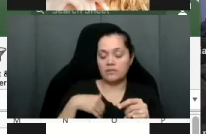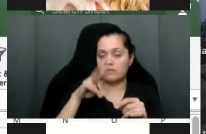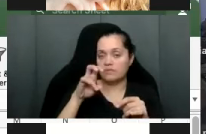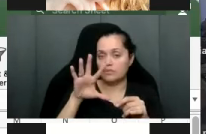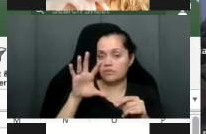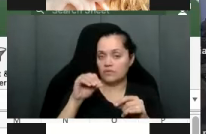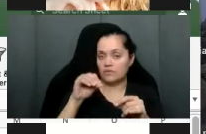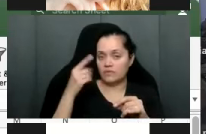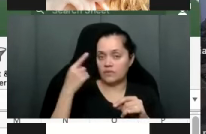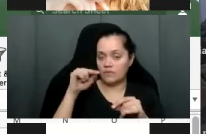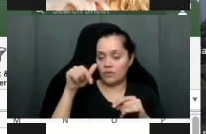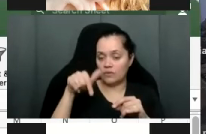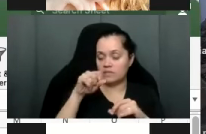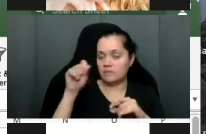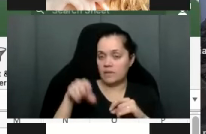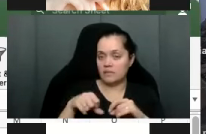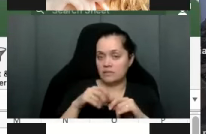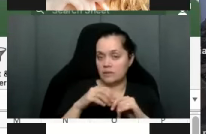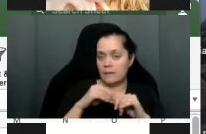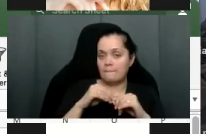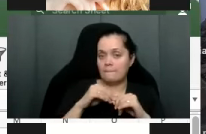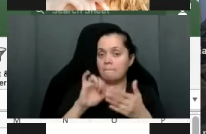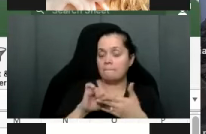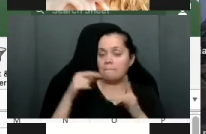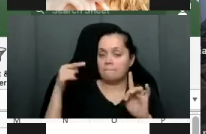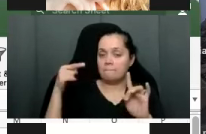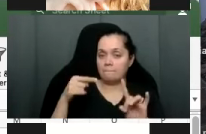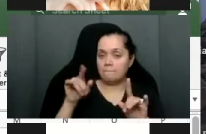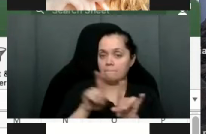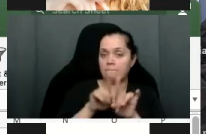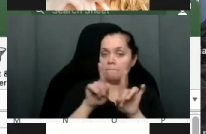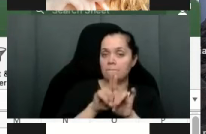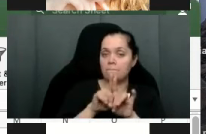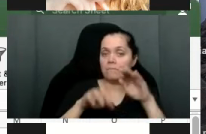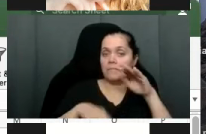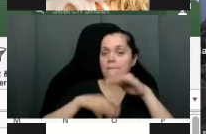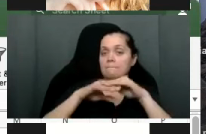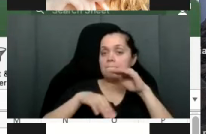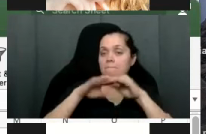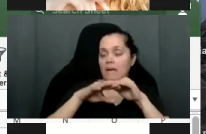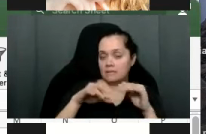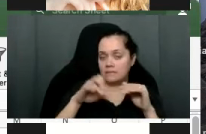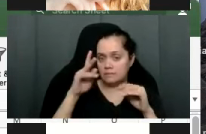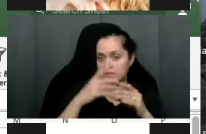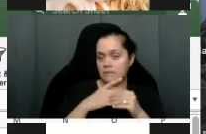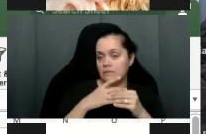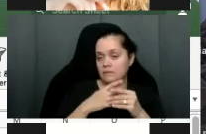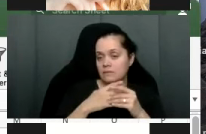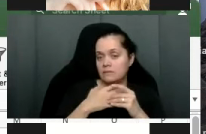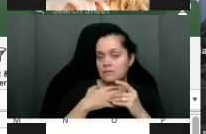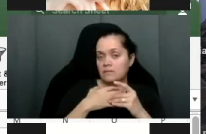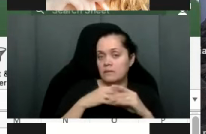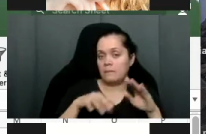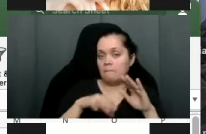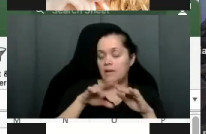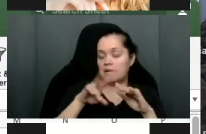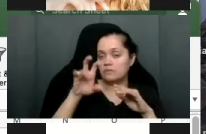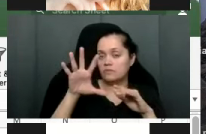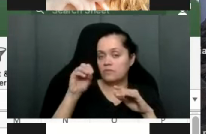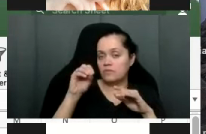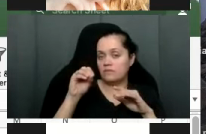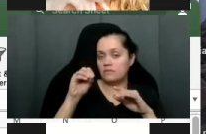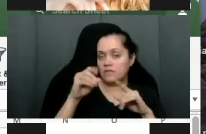250 for the semester. That's your goal. That is also the maximum. The maximum is 250